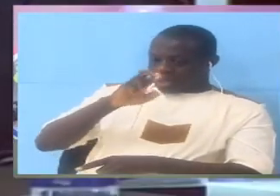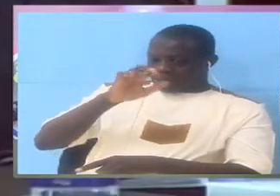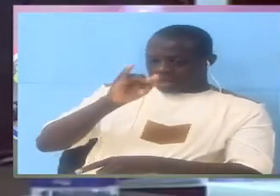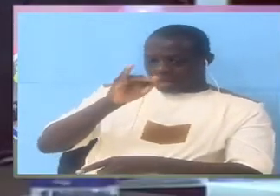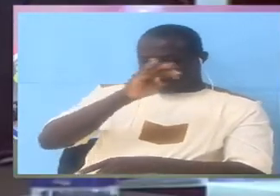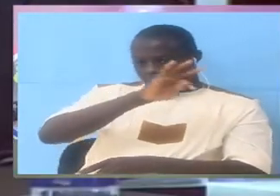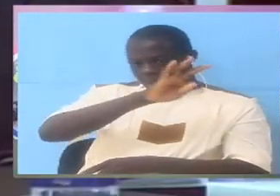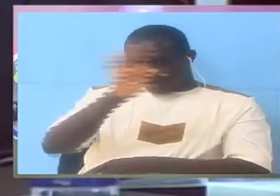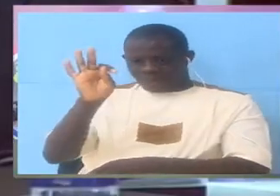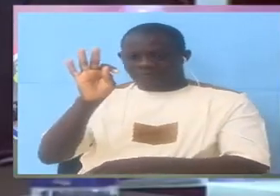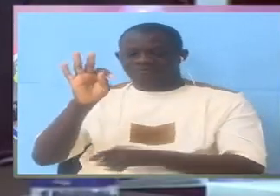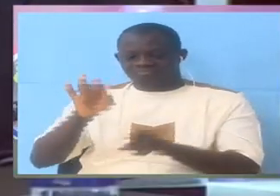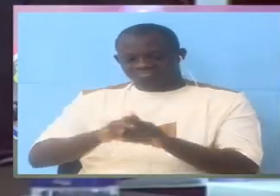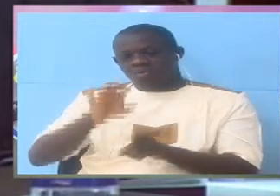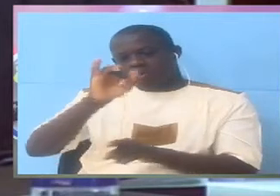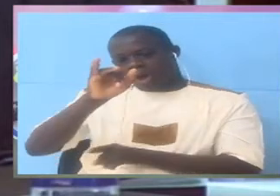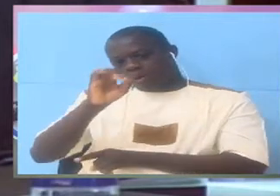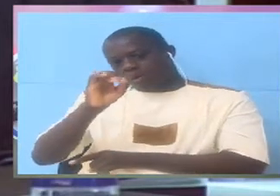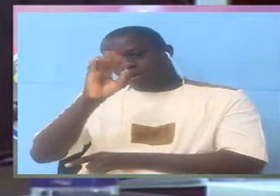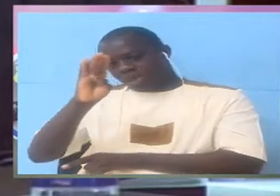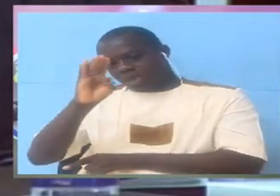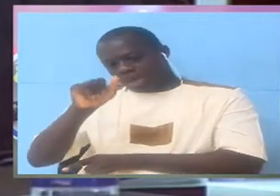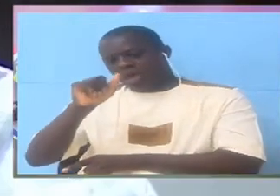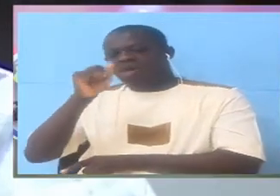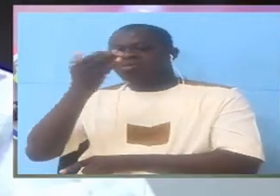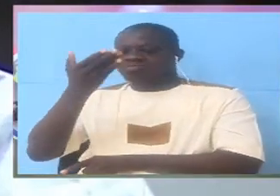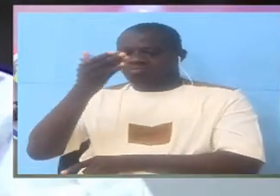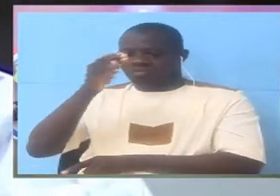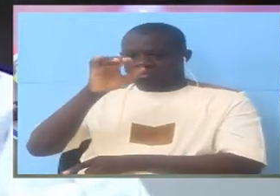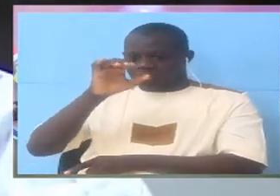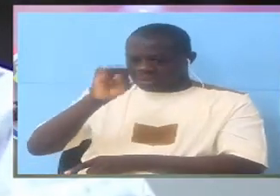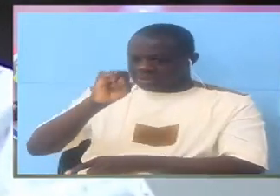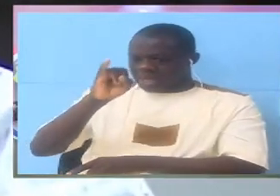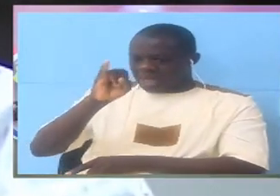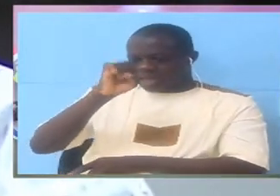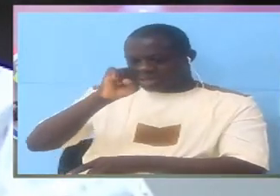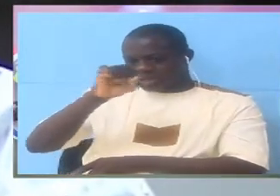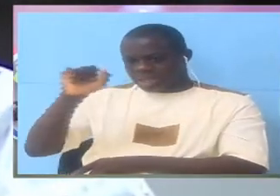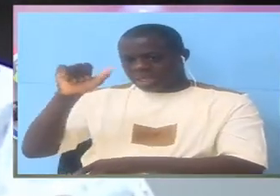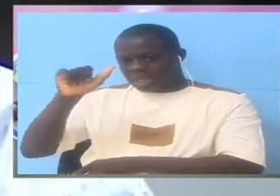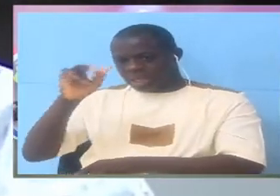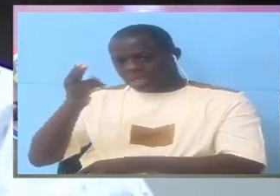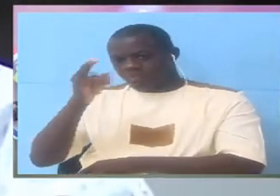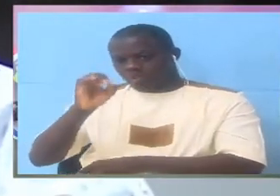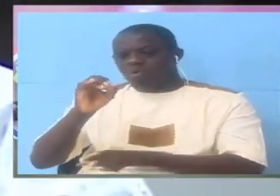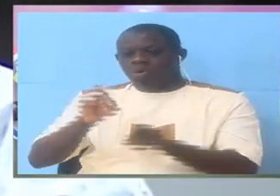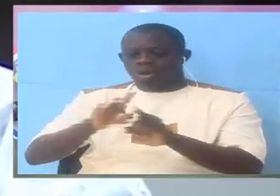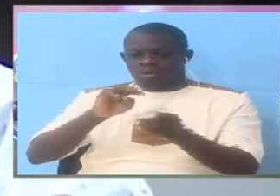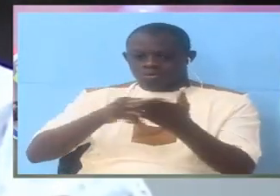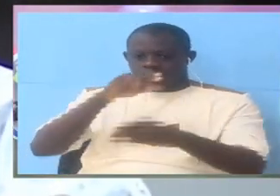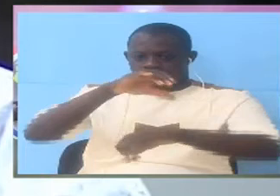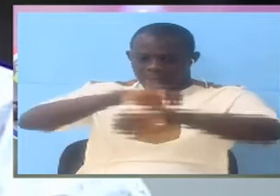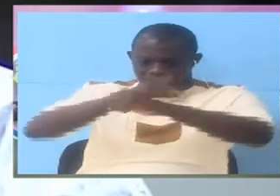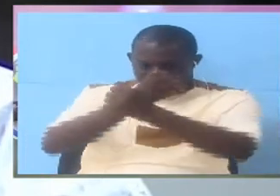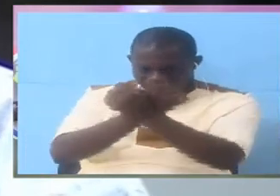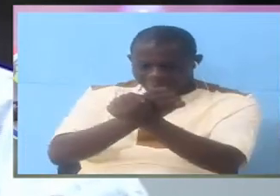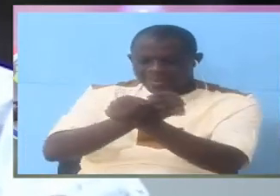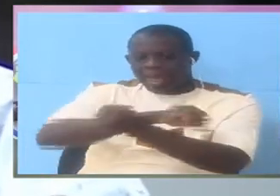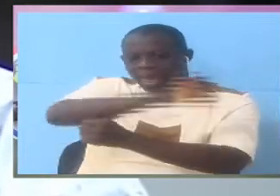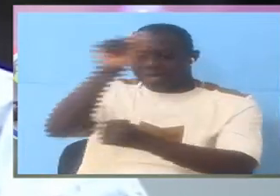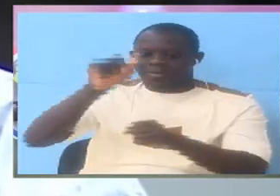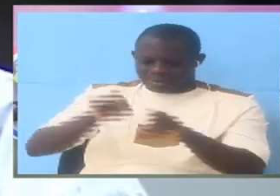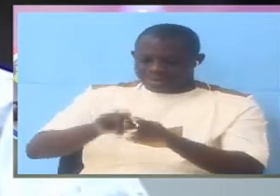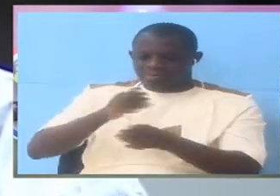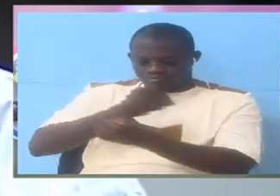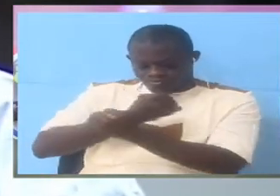I did. That you... I've arrested him, detained him. Arbitrarily. And then you detained him. I detained him. That's the 7th